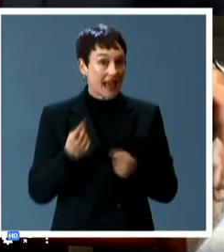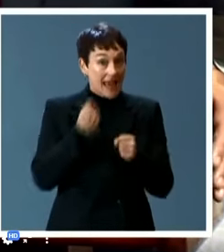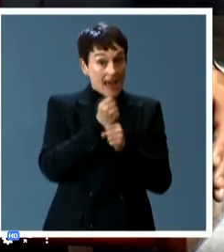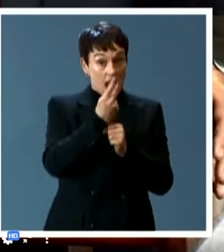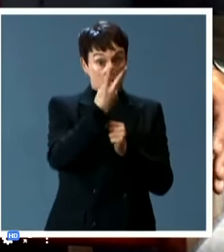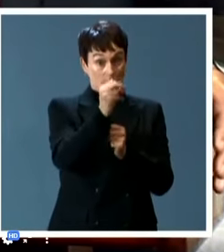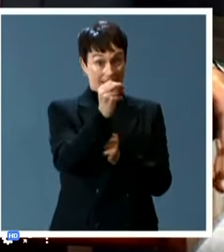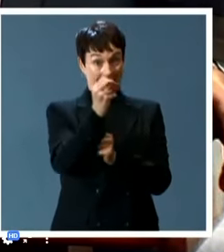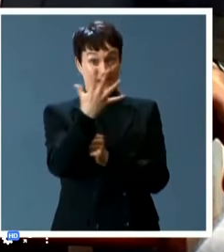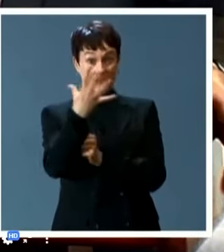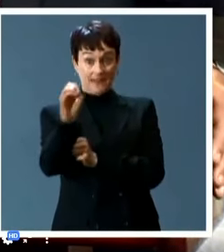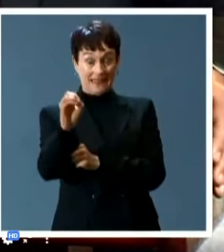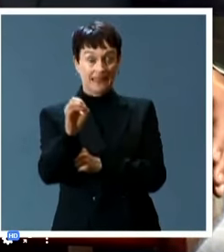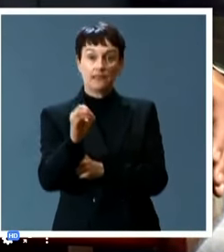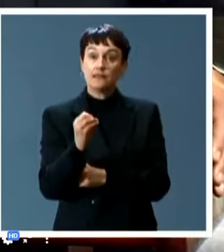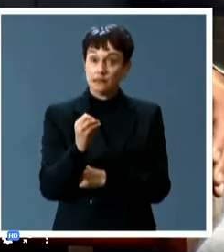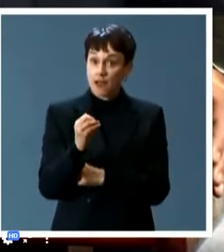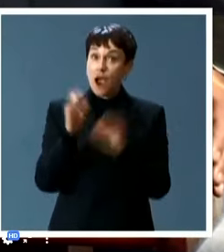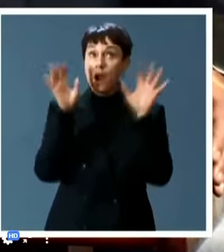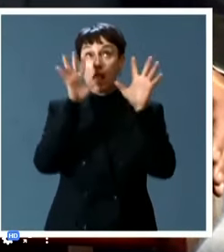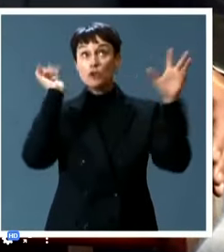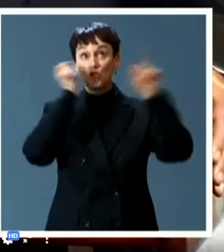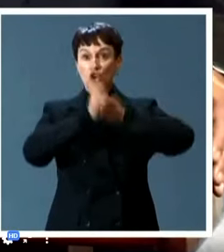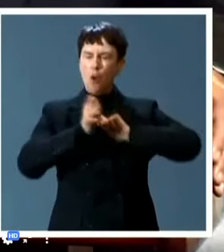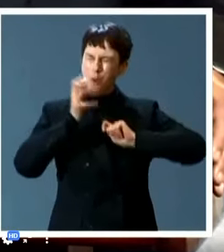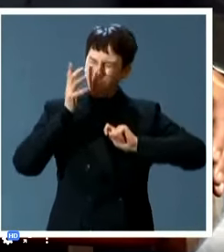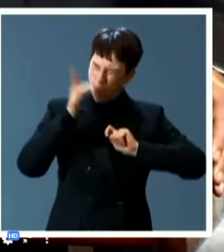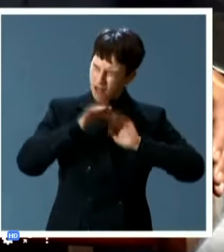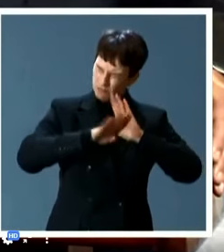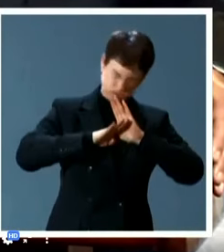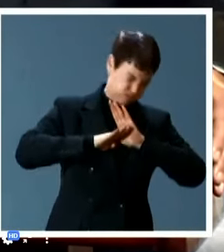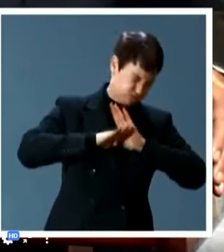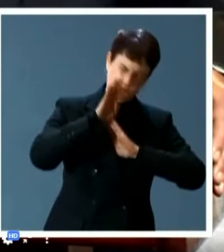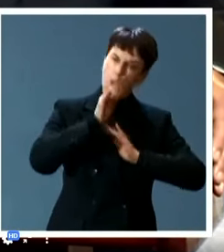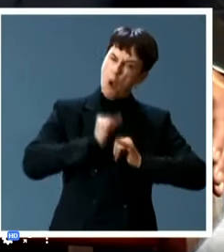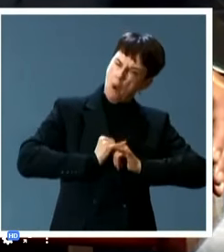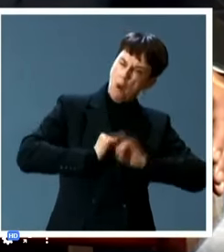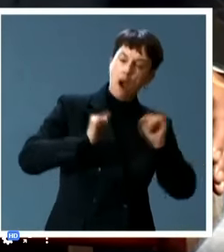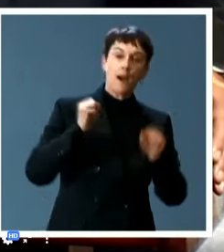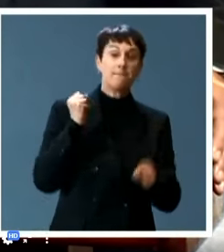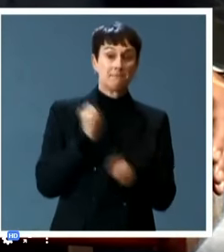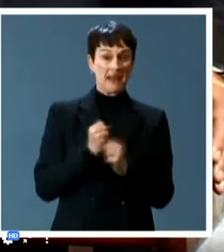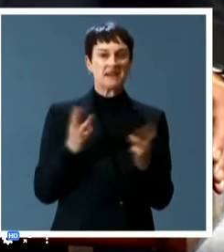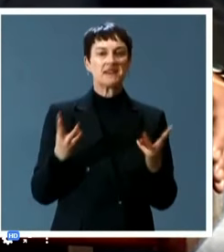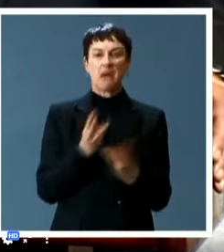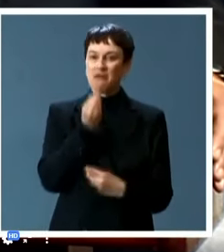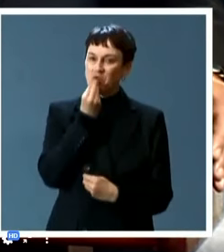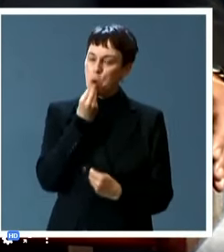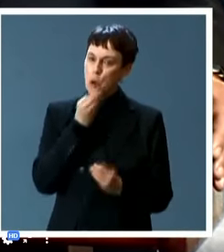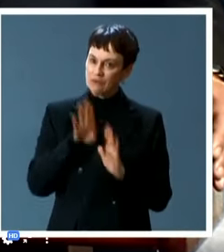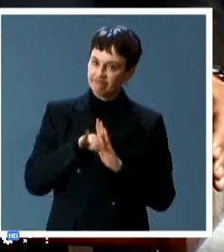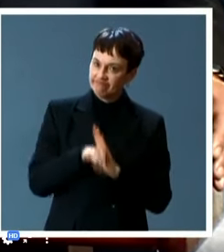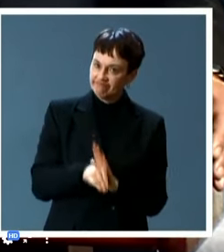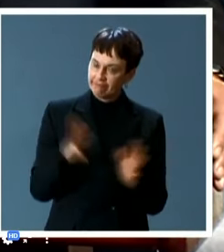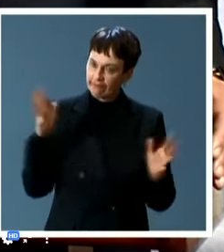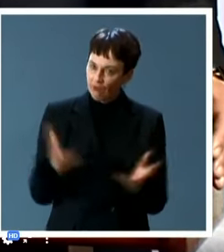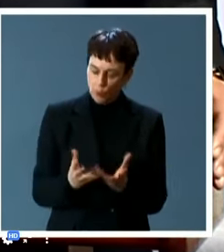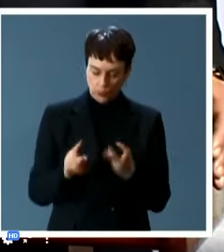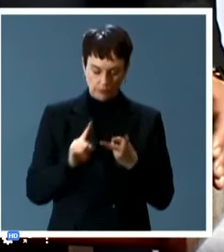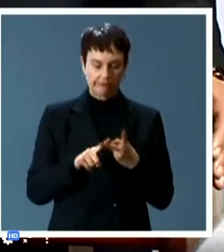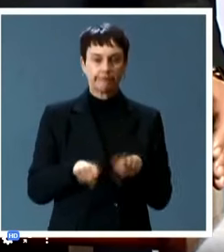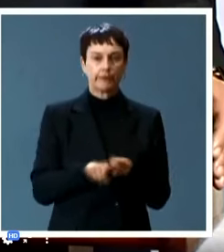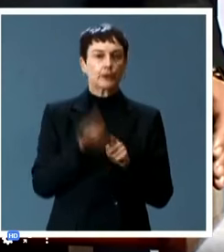climate change will affect millions of people through malnutrition, malaria and other diseases, migration, and extreme weather